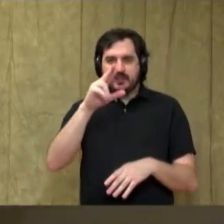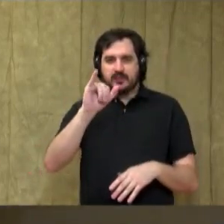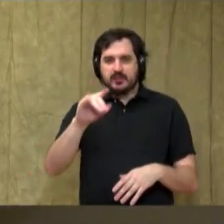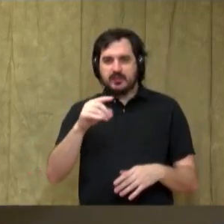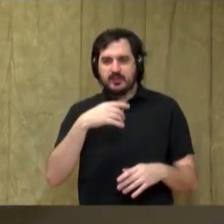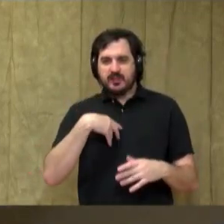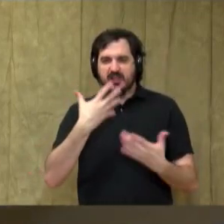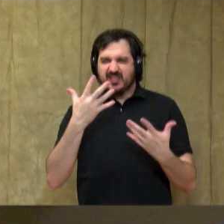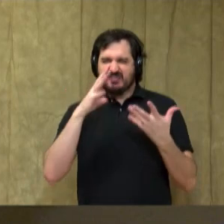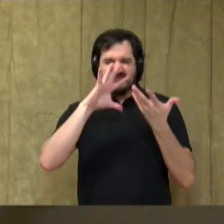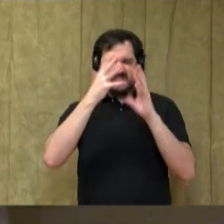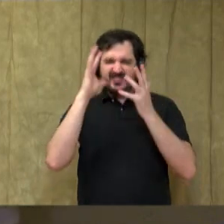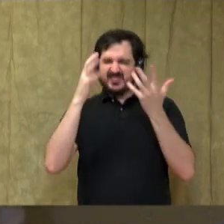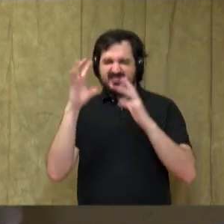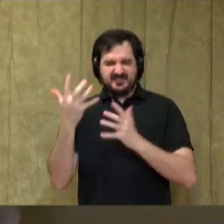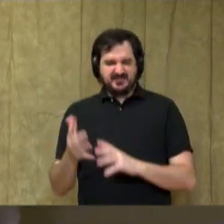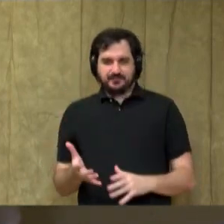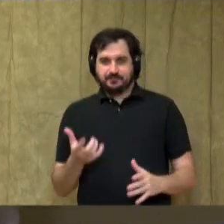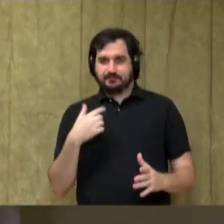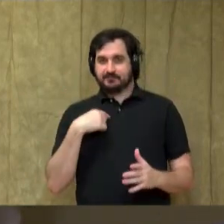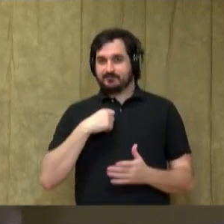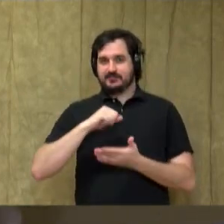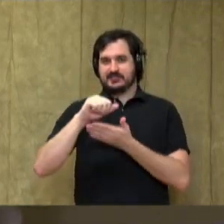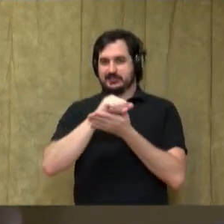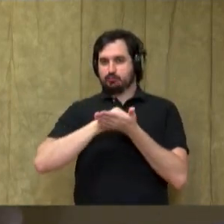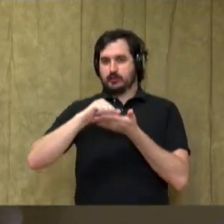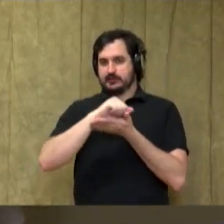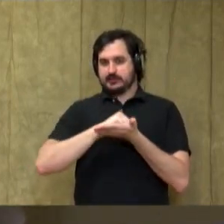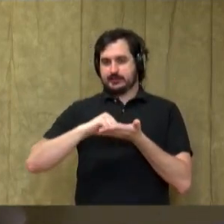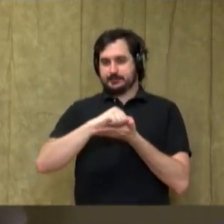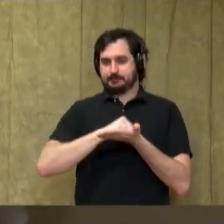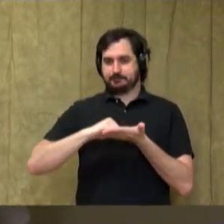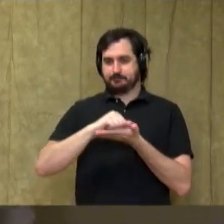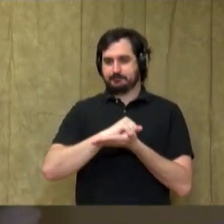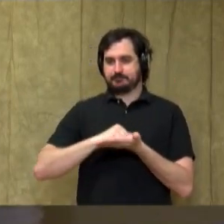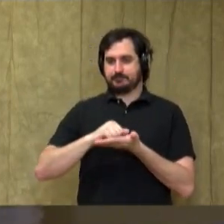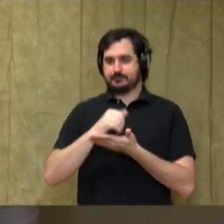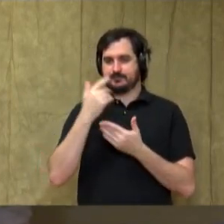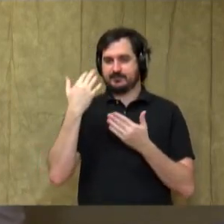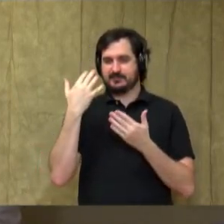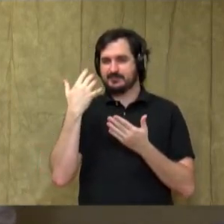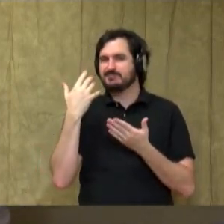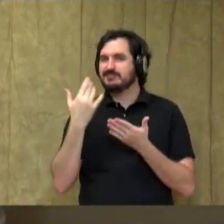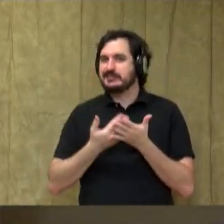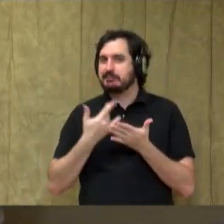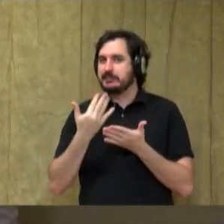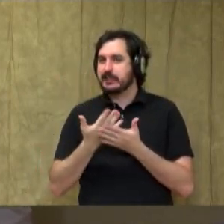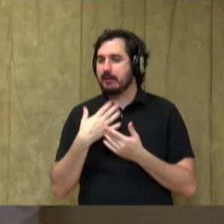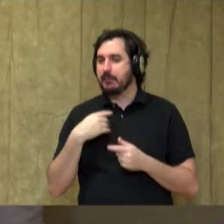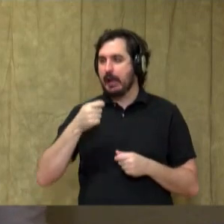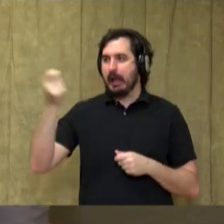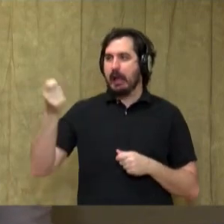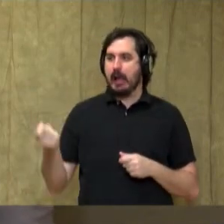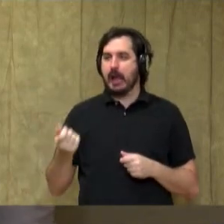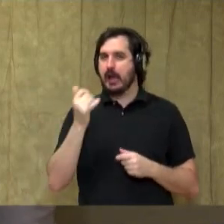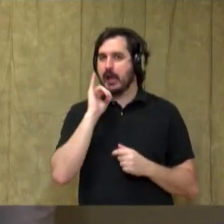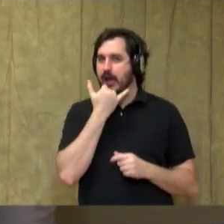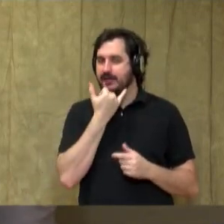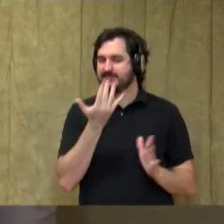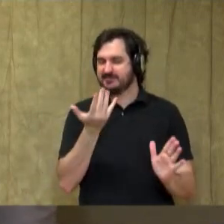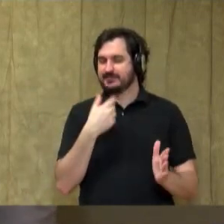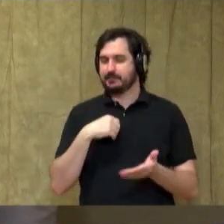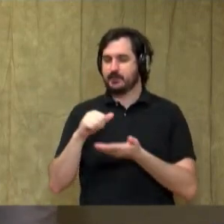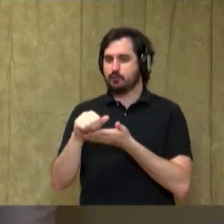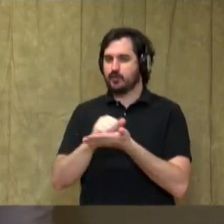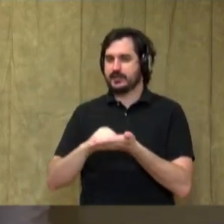makes it real messy. So I'm going to erase that drawing, but sometimes my marker hits it a little too much. So let's erase